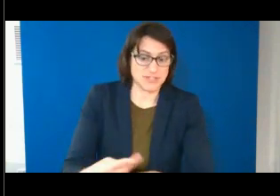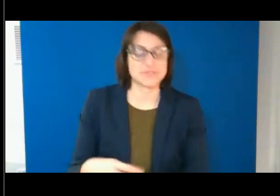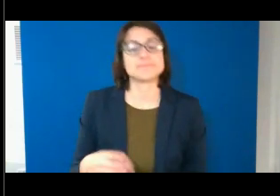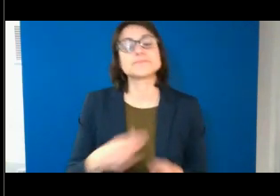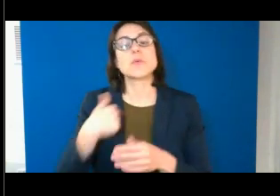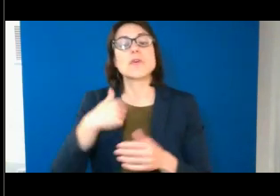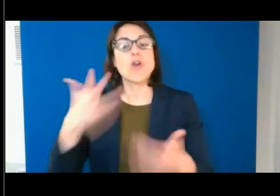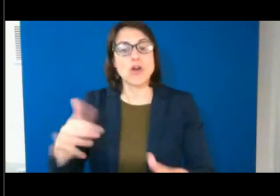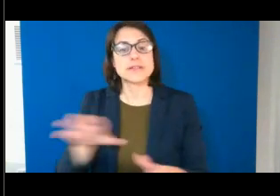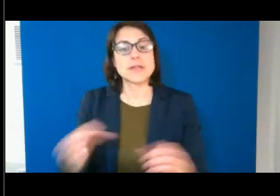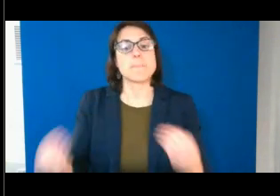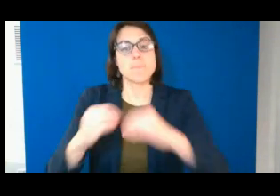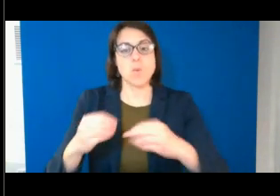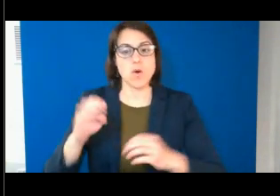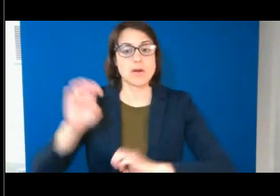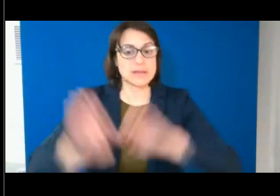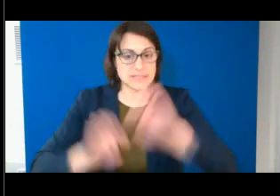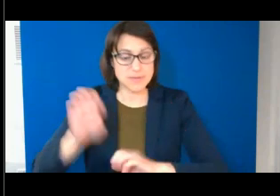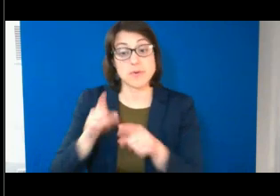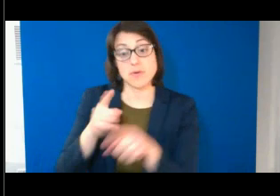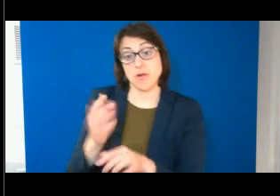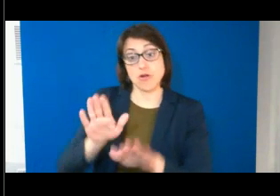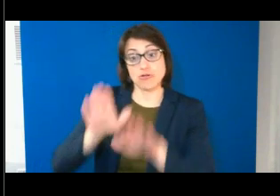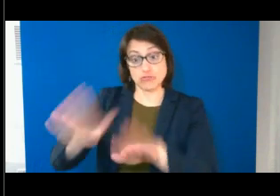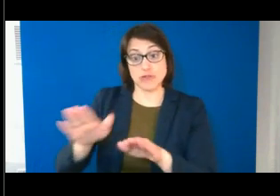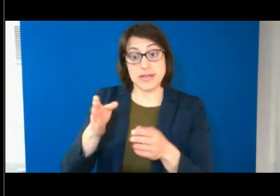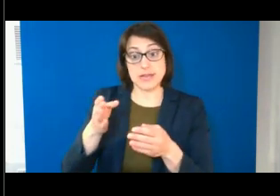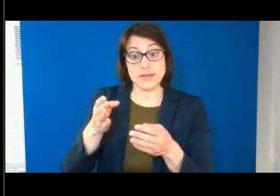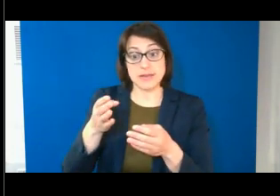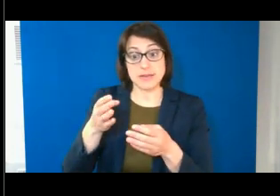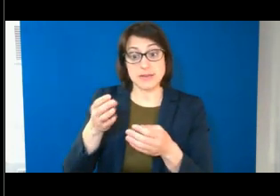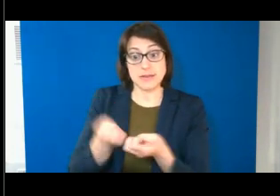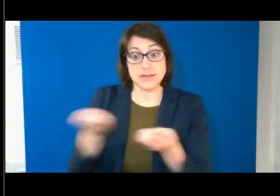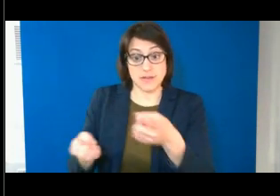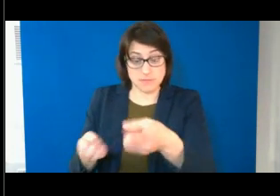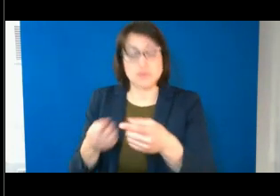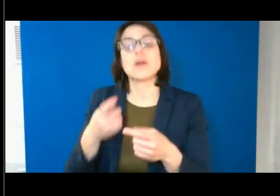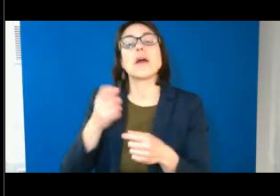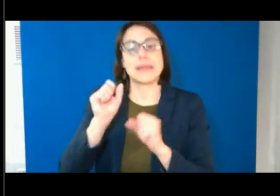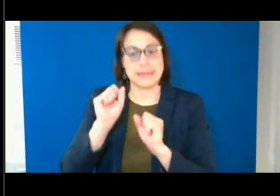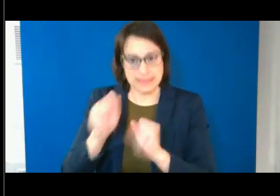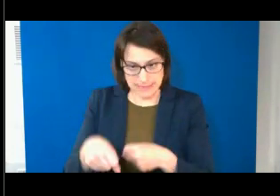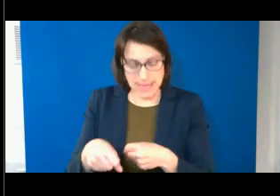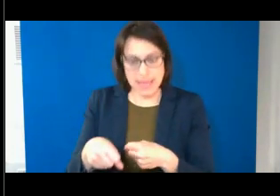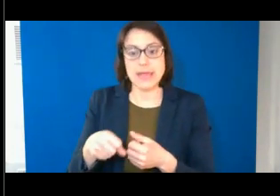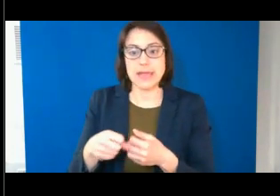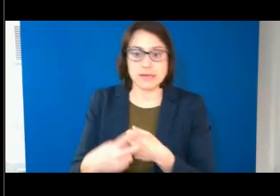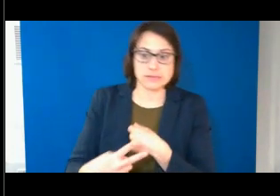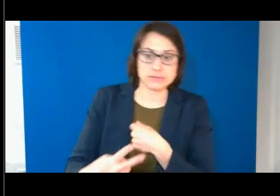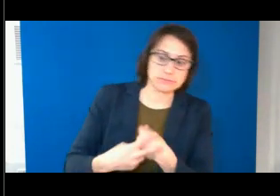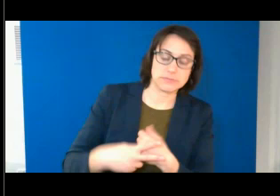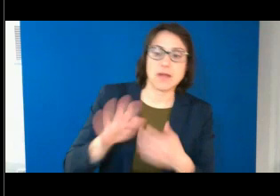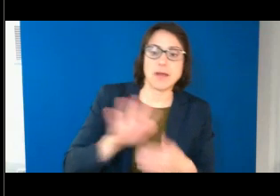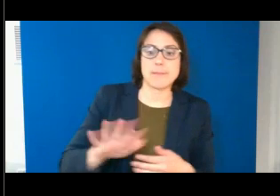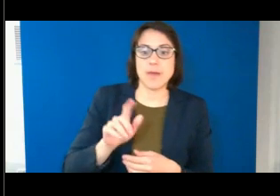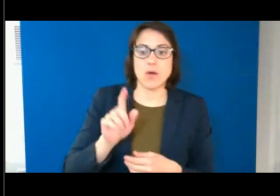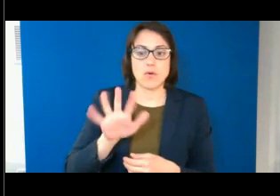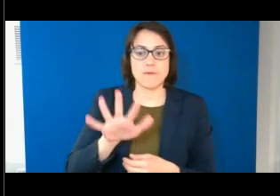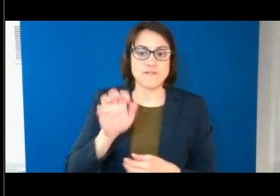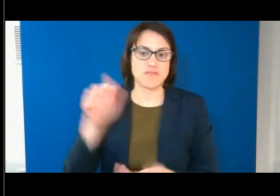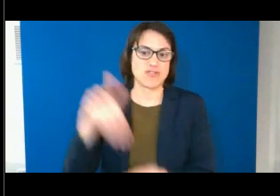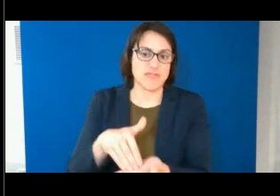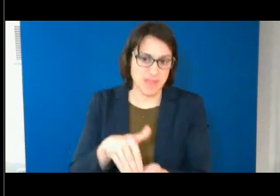lake in Canada, where this wonderful device here caught around 500,000 microplastics from a polluted lake in a fairly short period of time in a